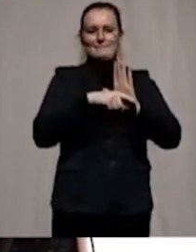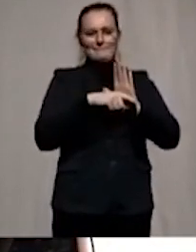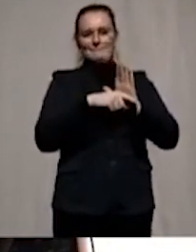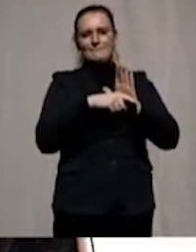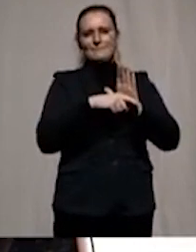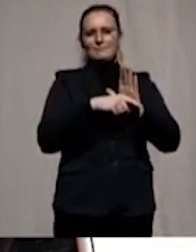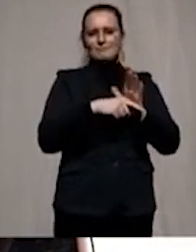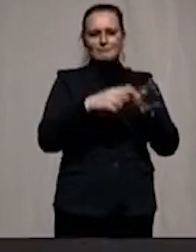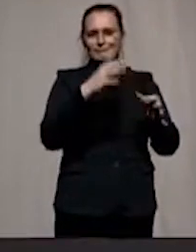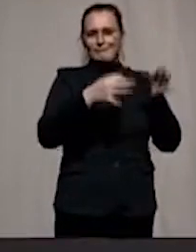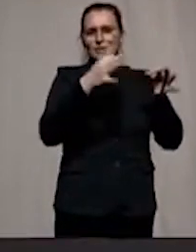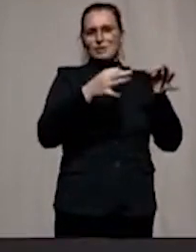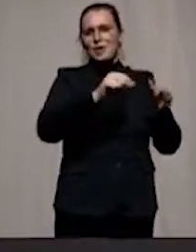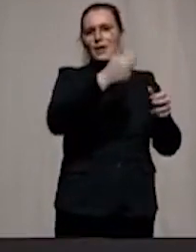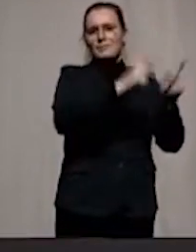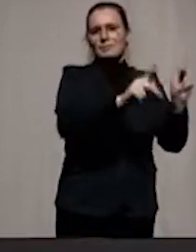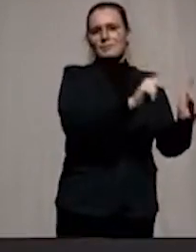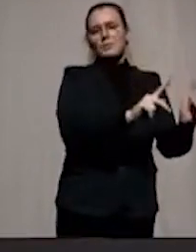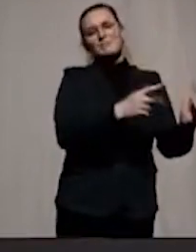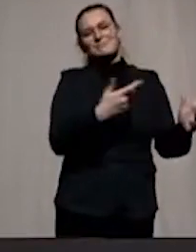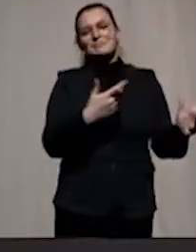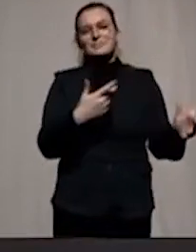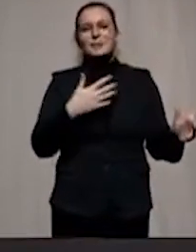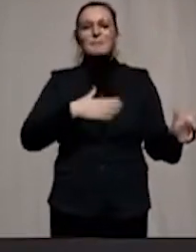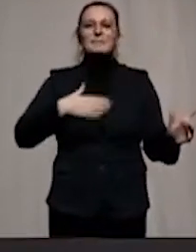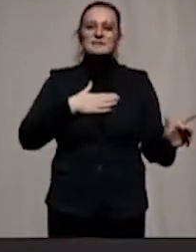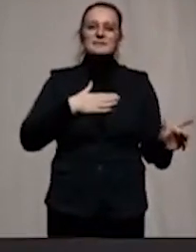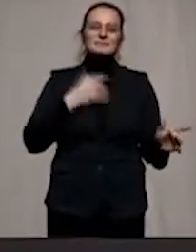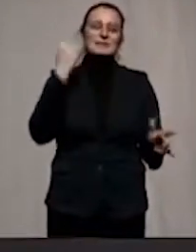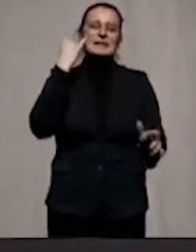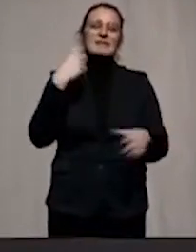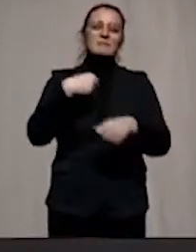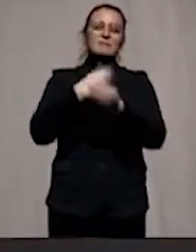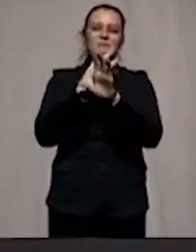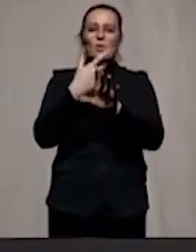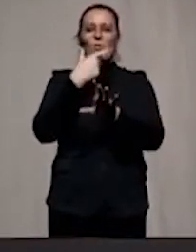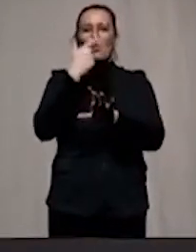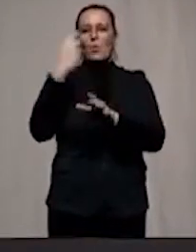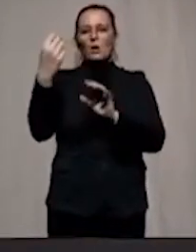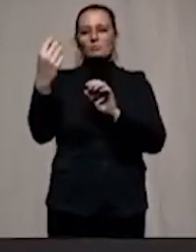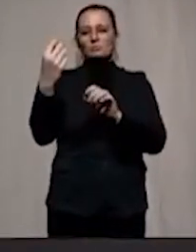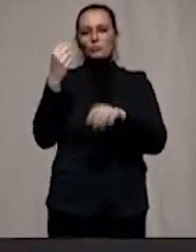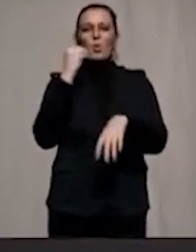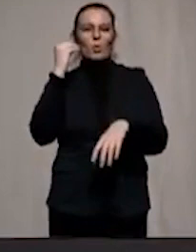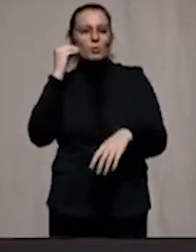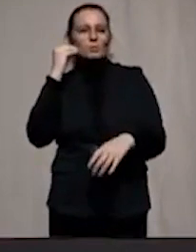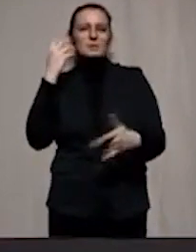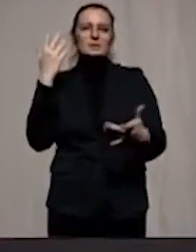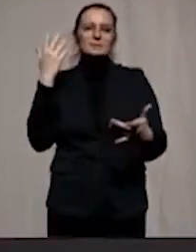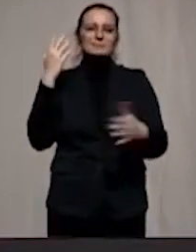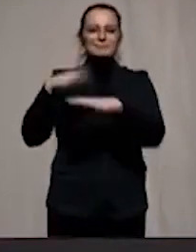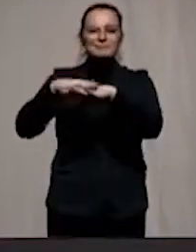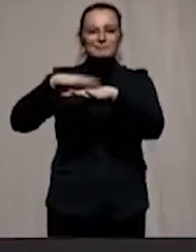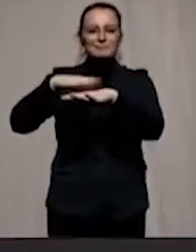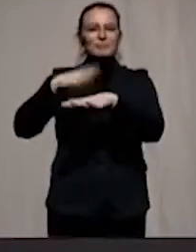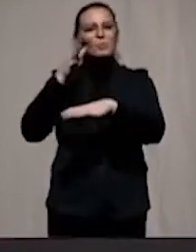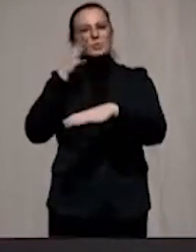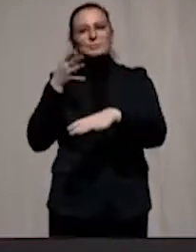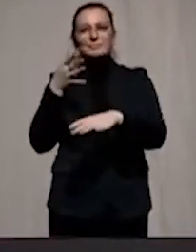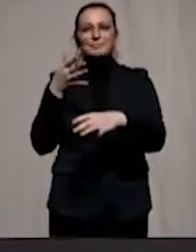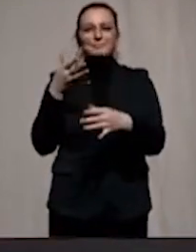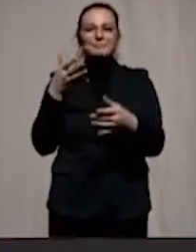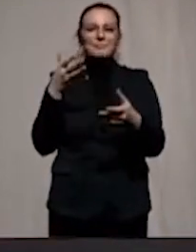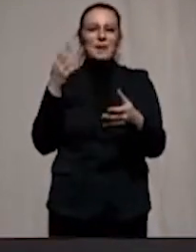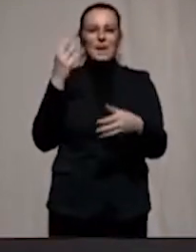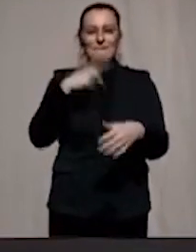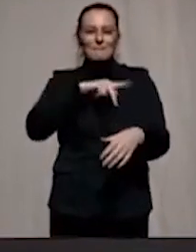think we will, but it's more like for the people at home. We will be talking about some, I don't know how deep we're going to go with it. That part